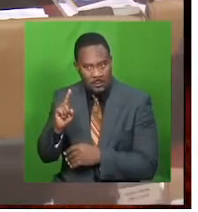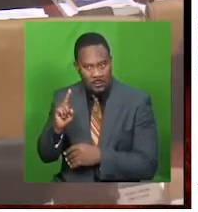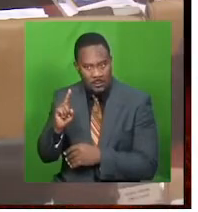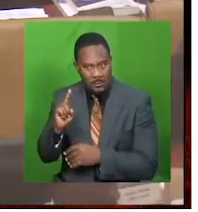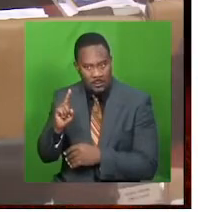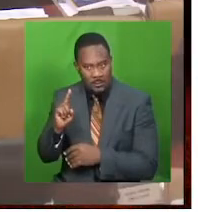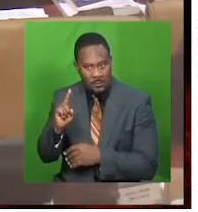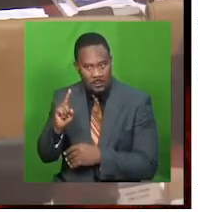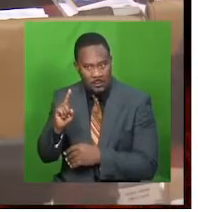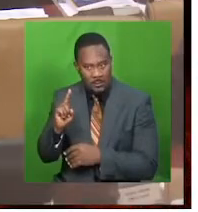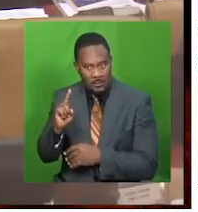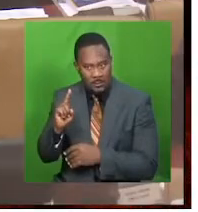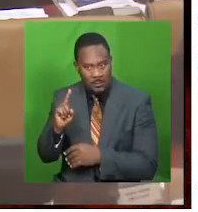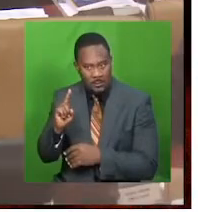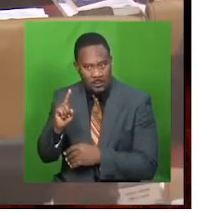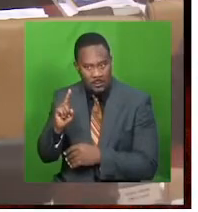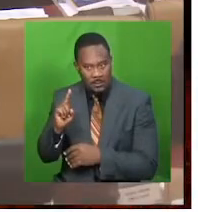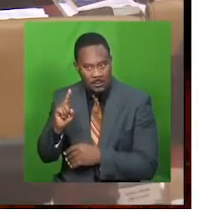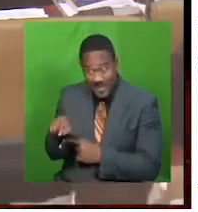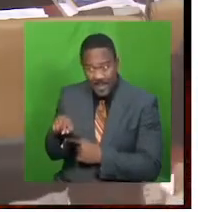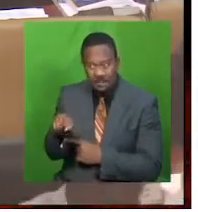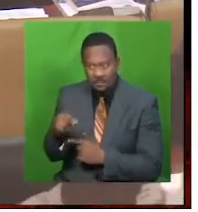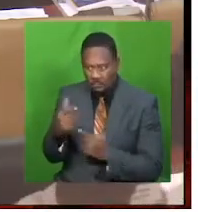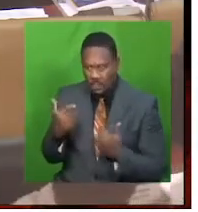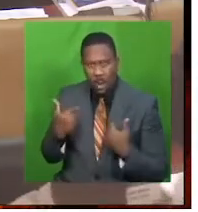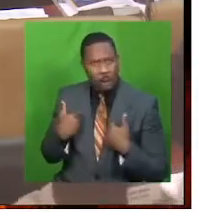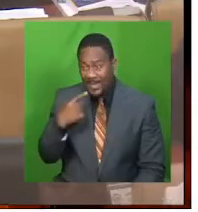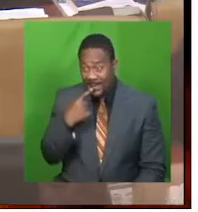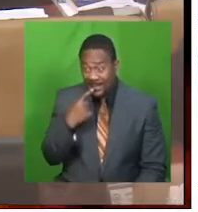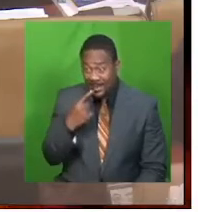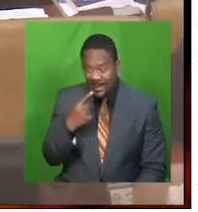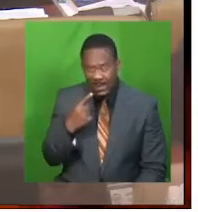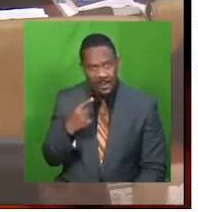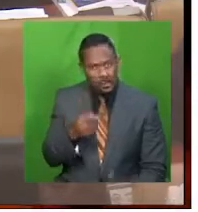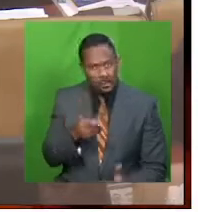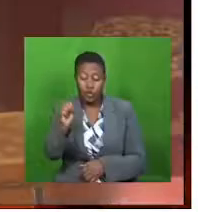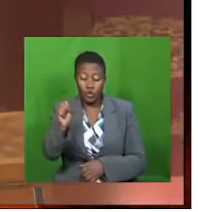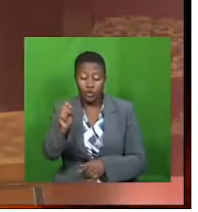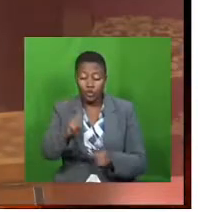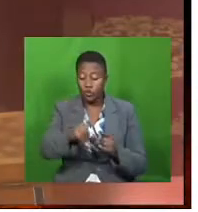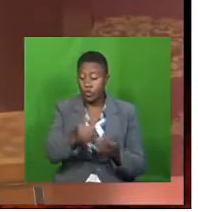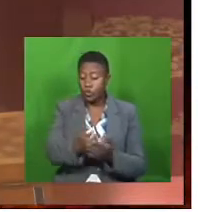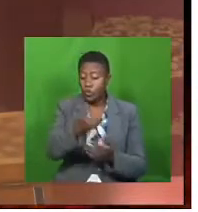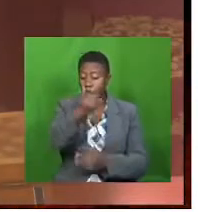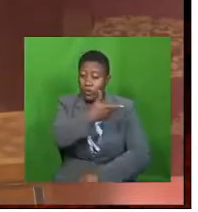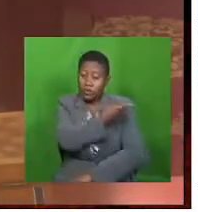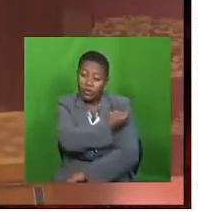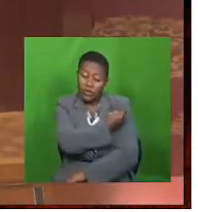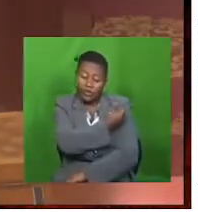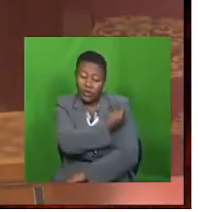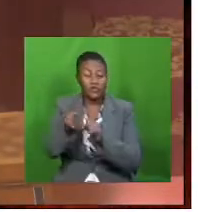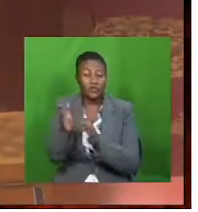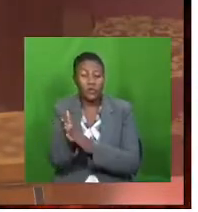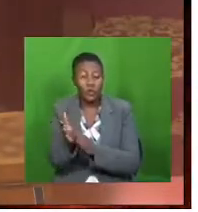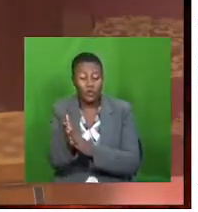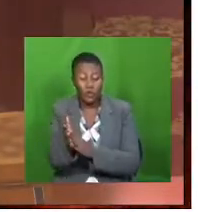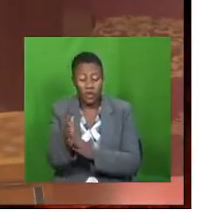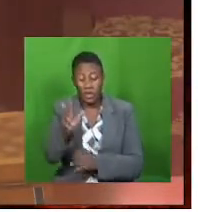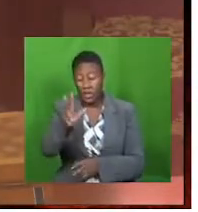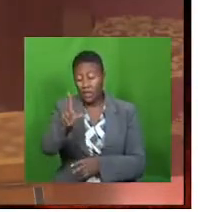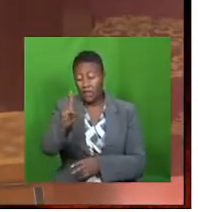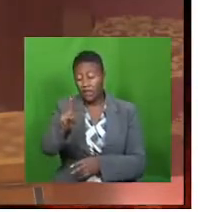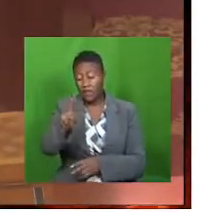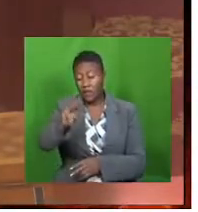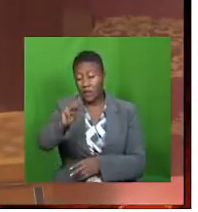akra 25 finance committee no nko 25 and health committee ko so 20 and health committee